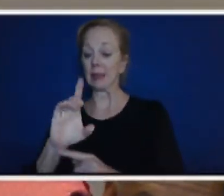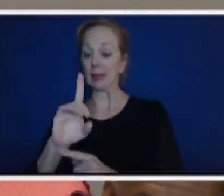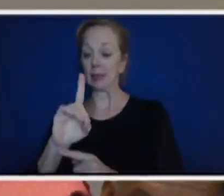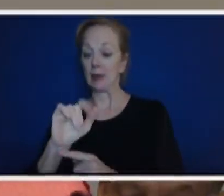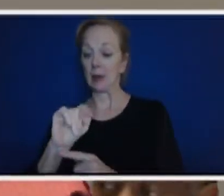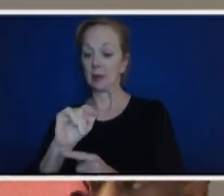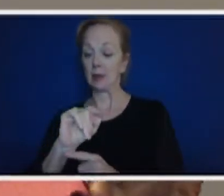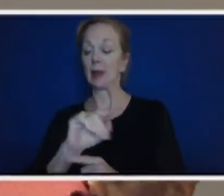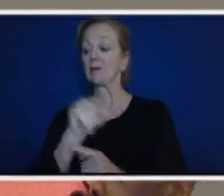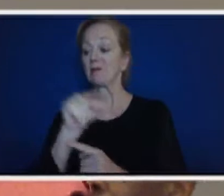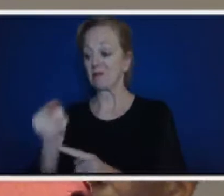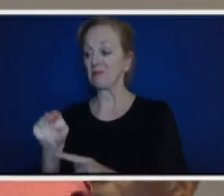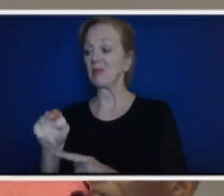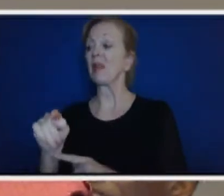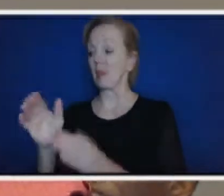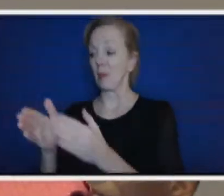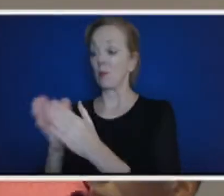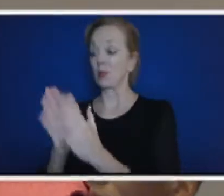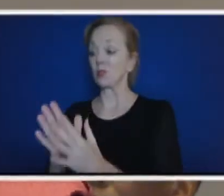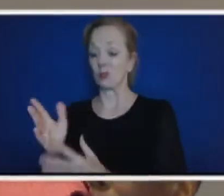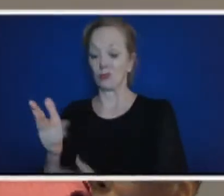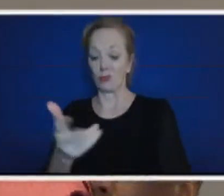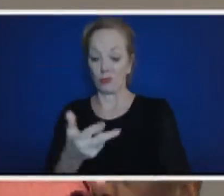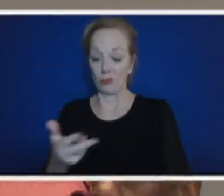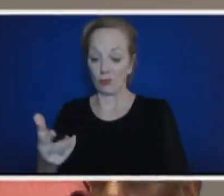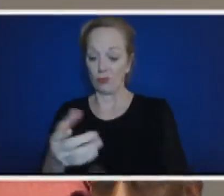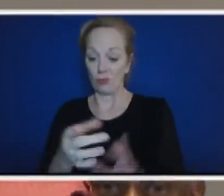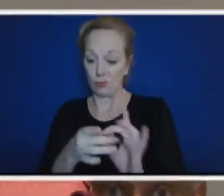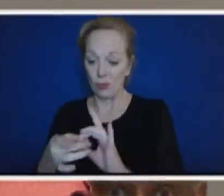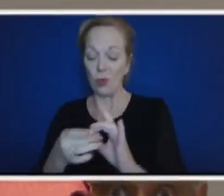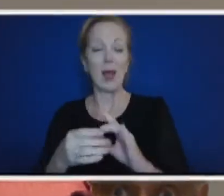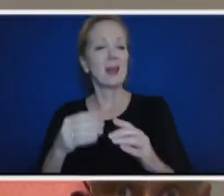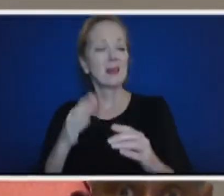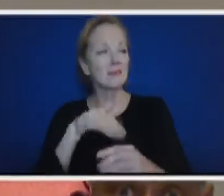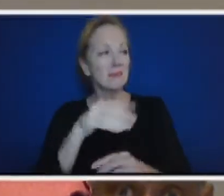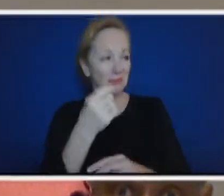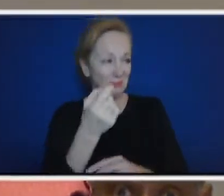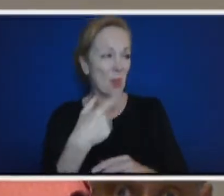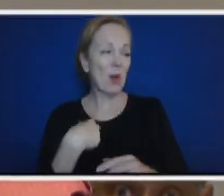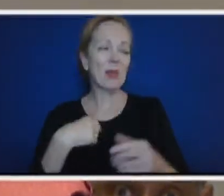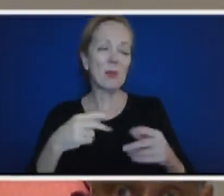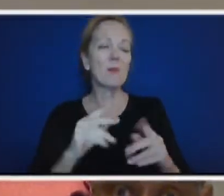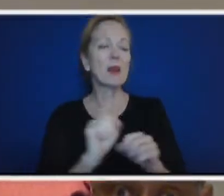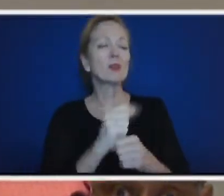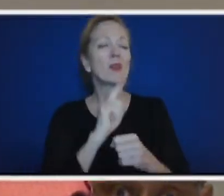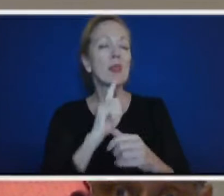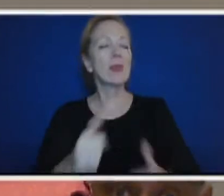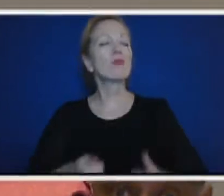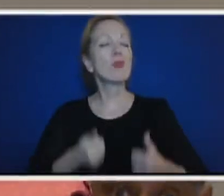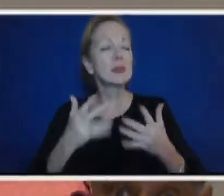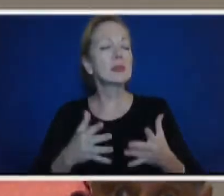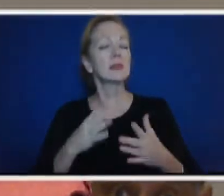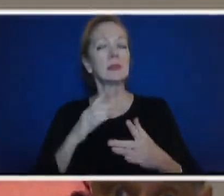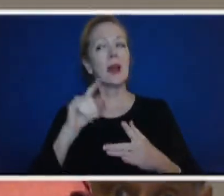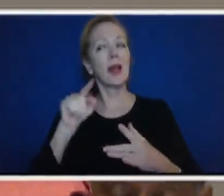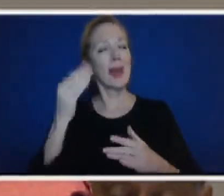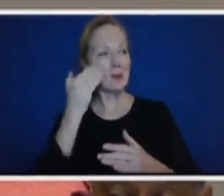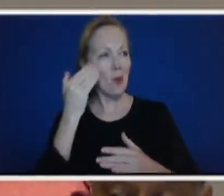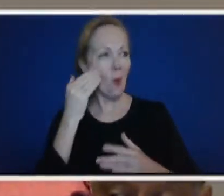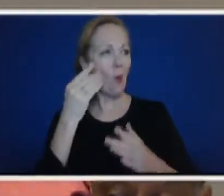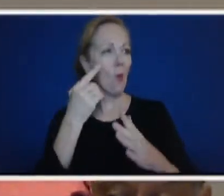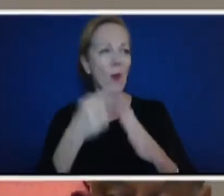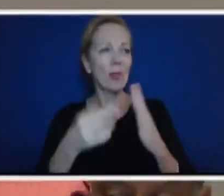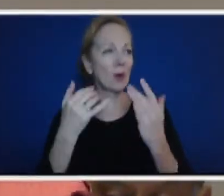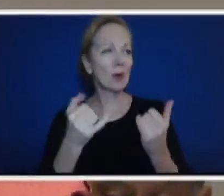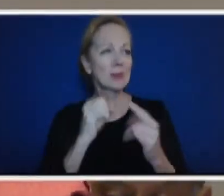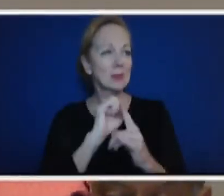have that opportunity, Ms. Johnson, and we'll do that. We'll make sure that the residents are educated and they know what's current state.